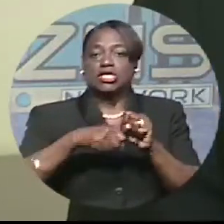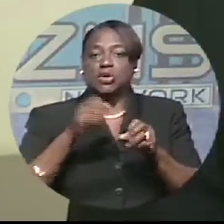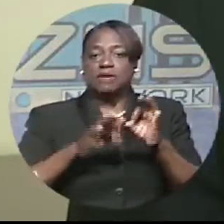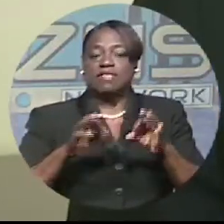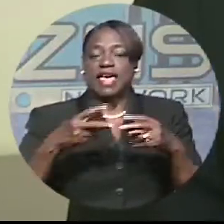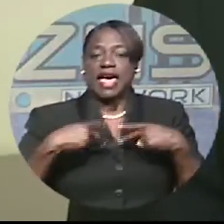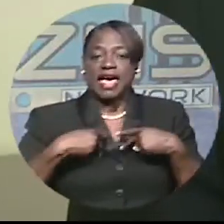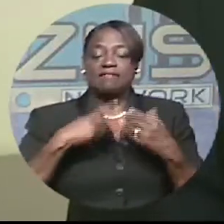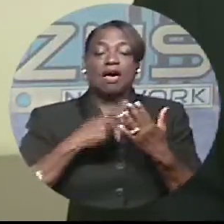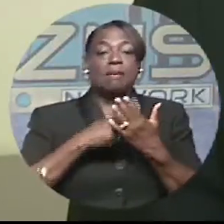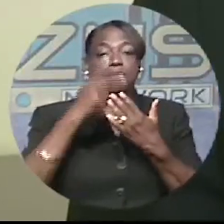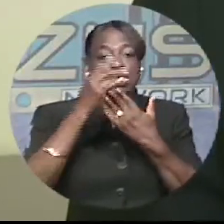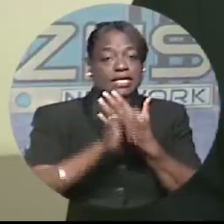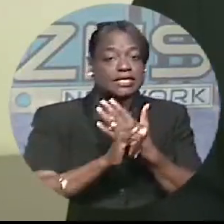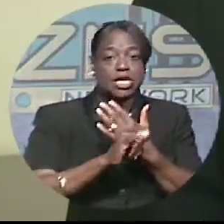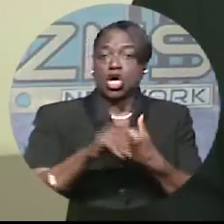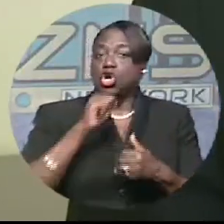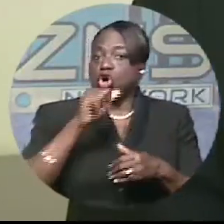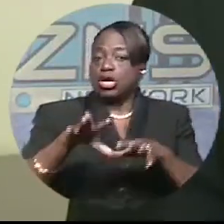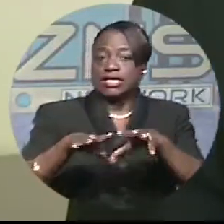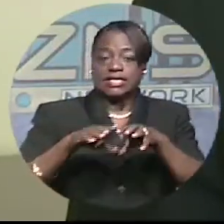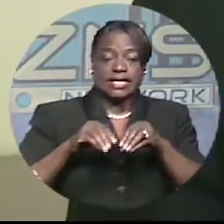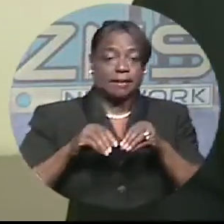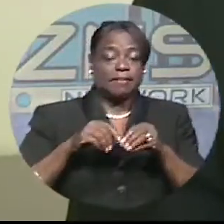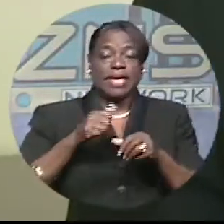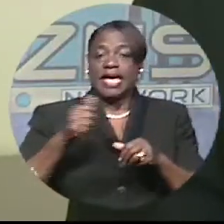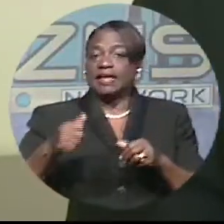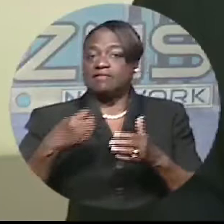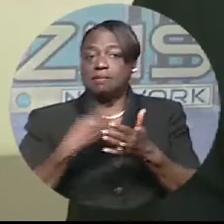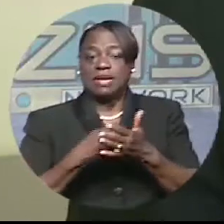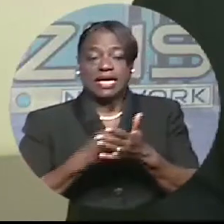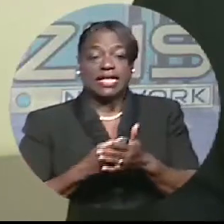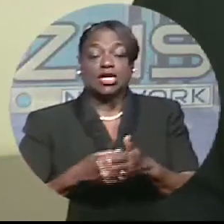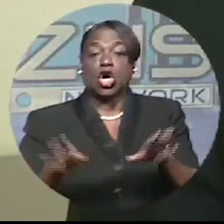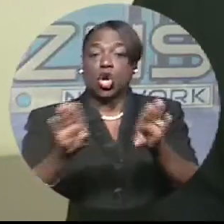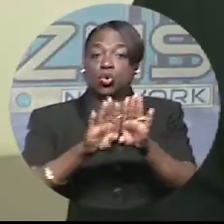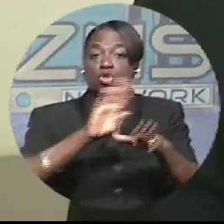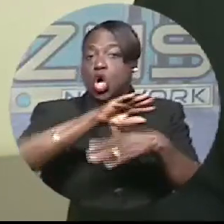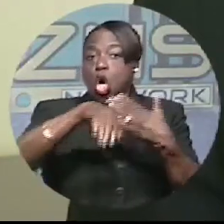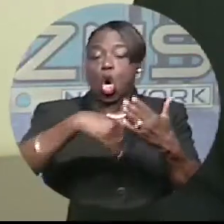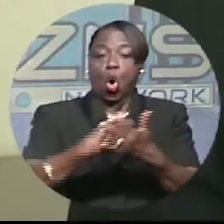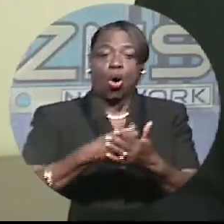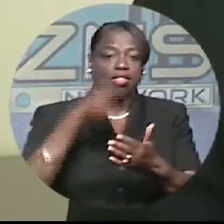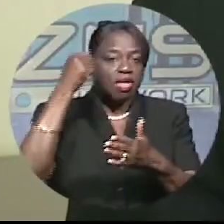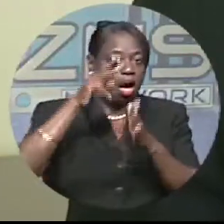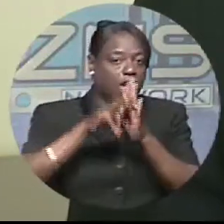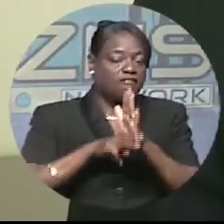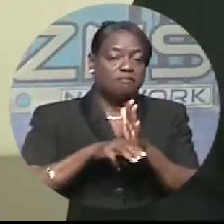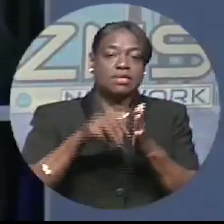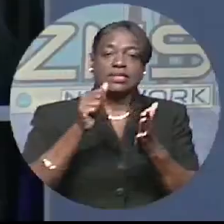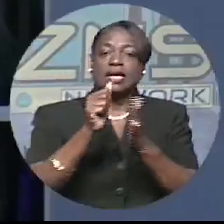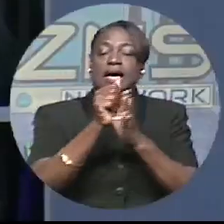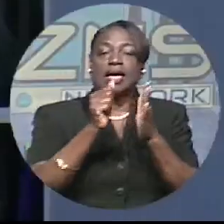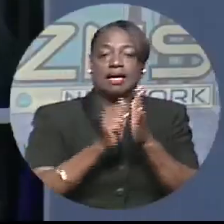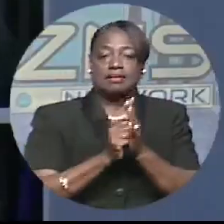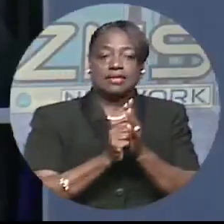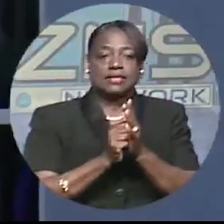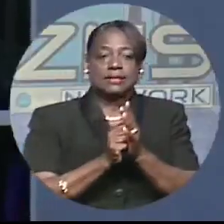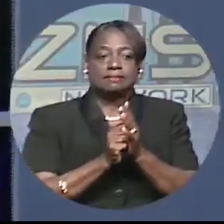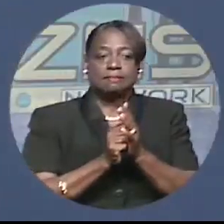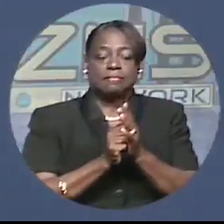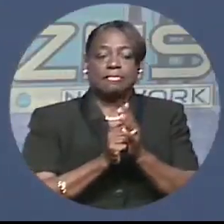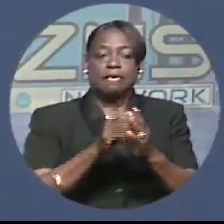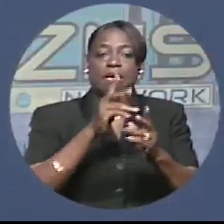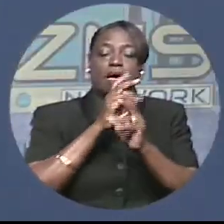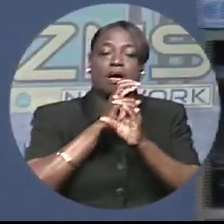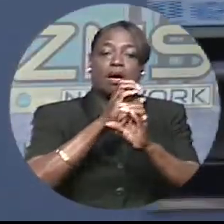to accept any of the money, then they need to close all of those companies' accounts, which they have not done. Commercial banking executives